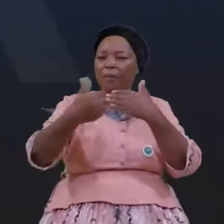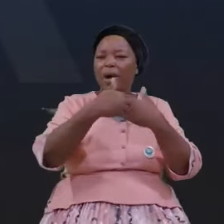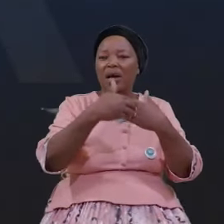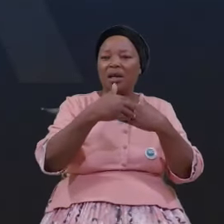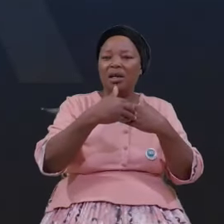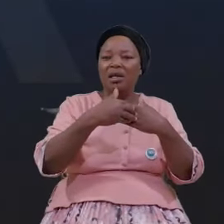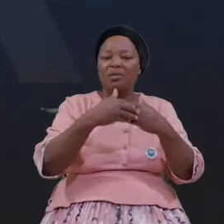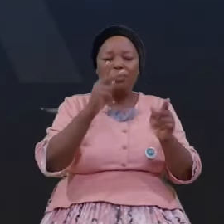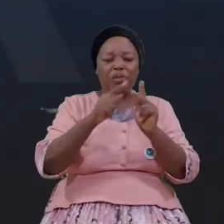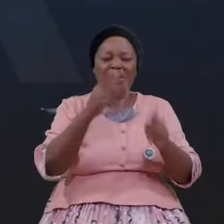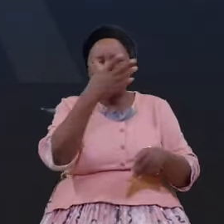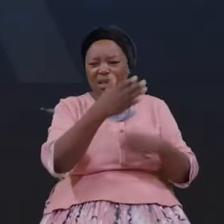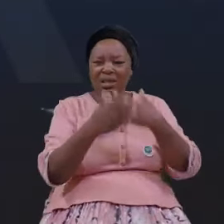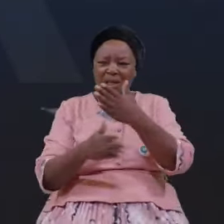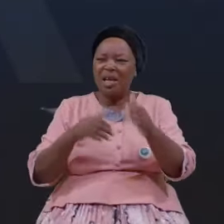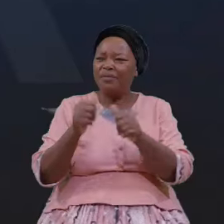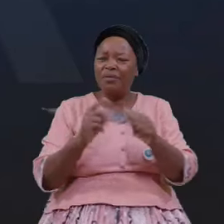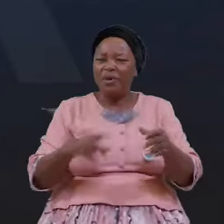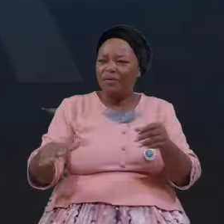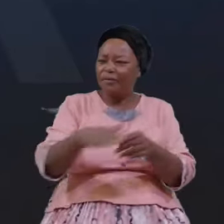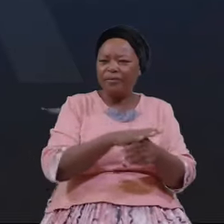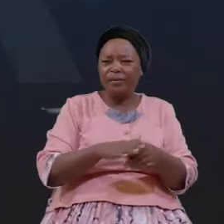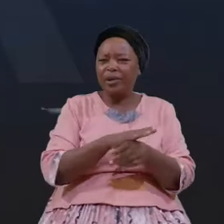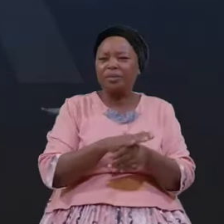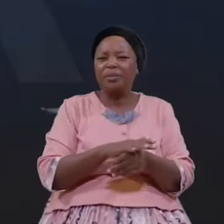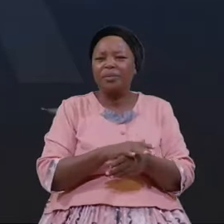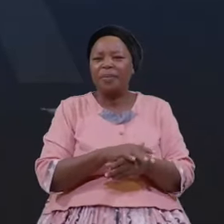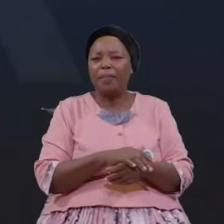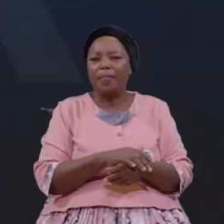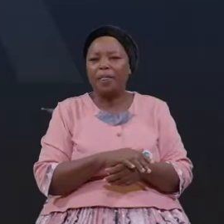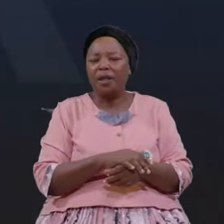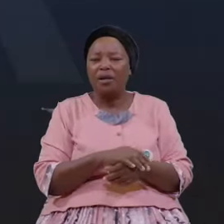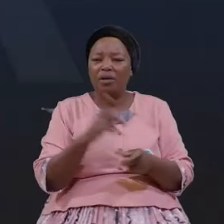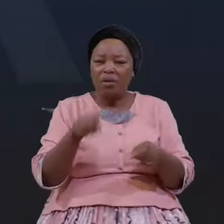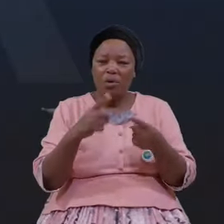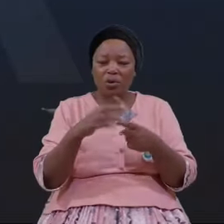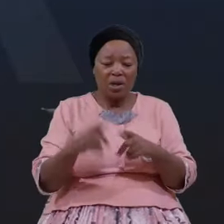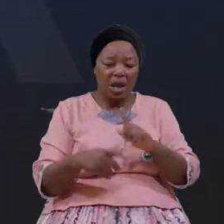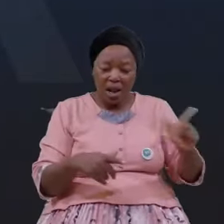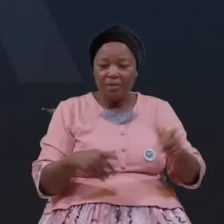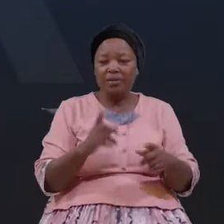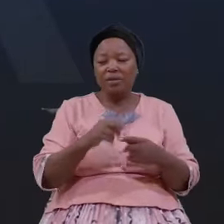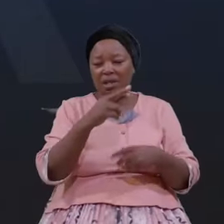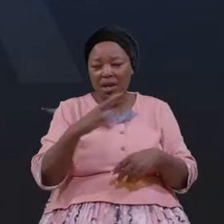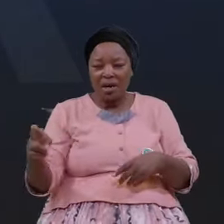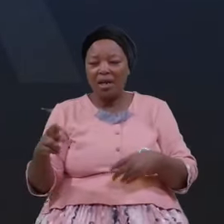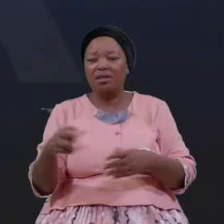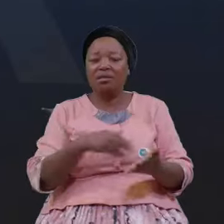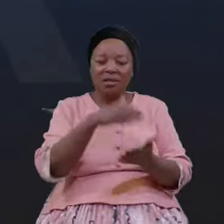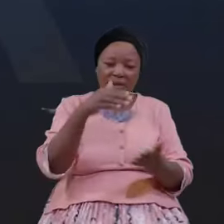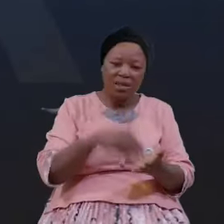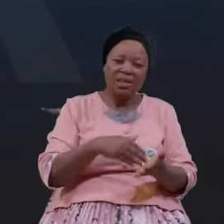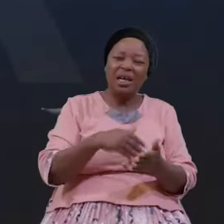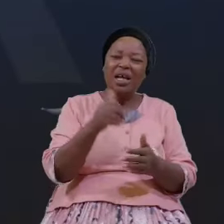over. Move into the rooms. Move by my left to the roadside. Move all over